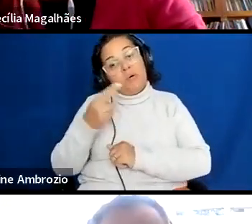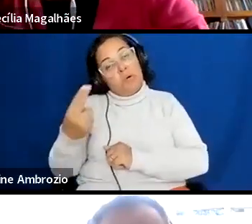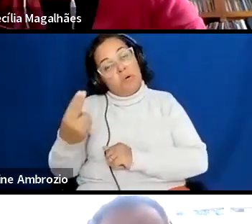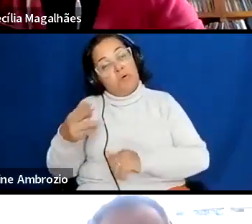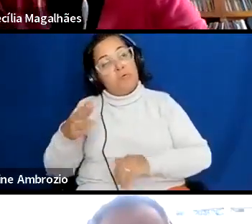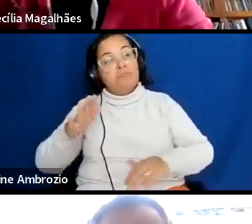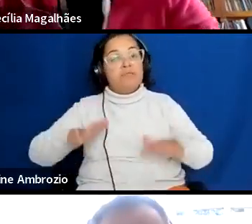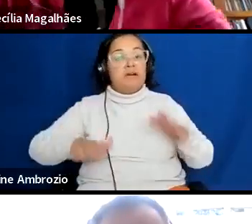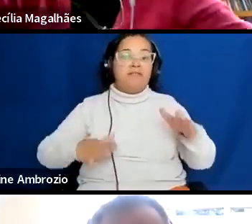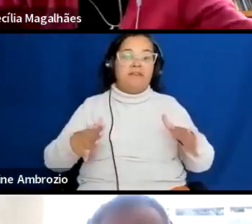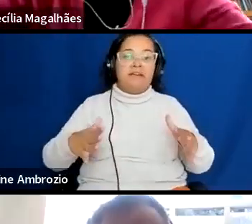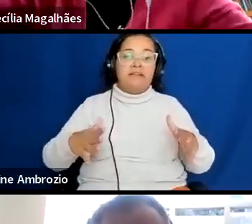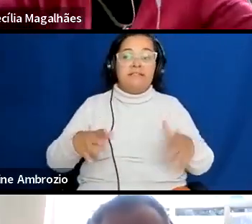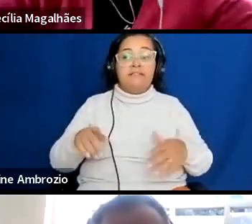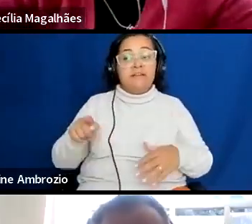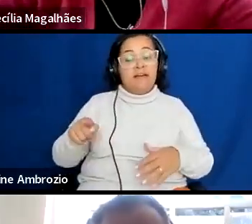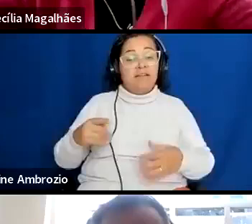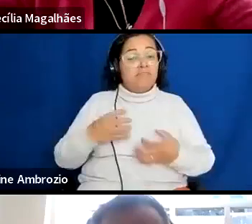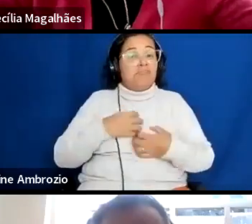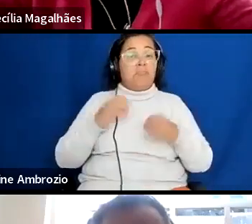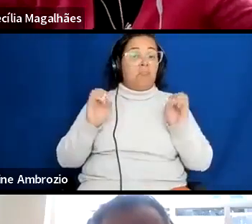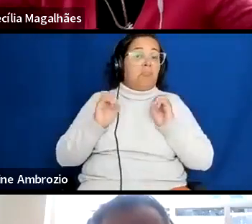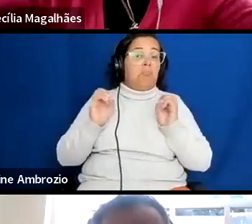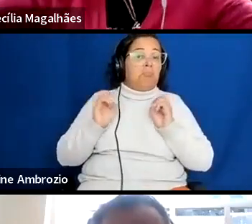there might very well be in the near future.